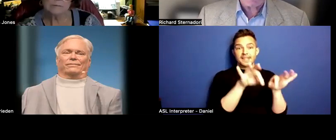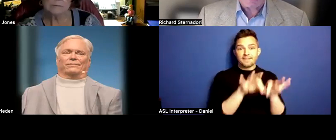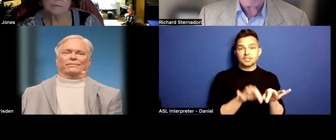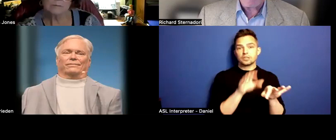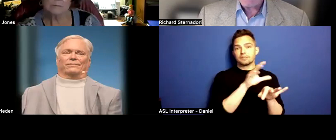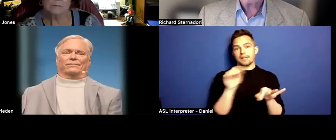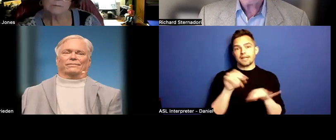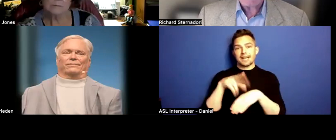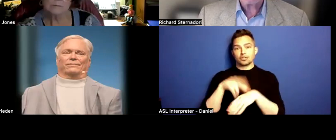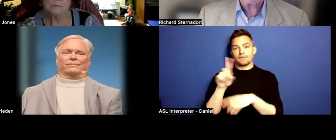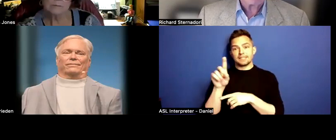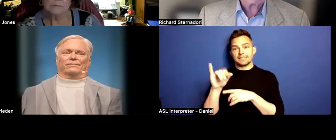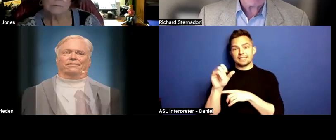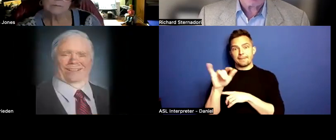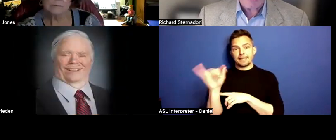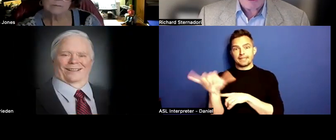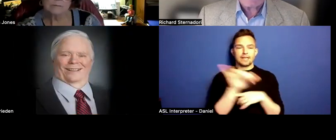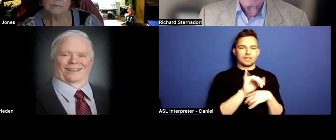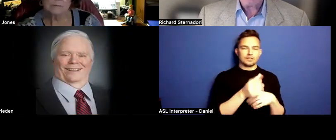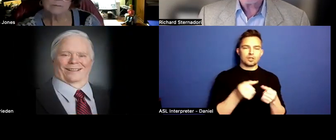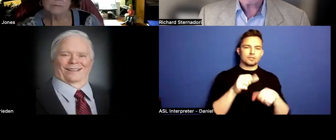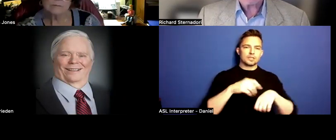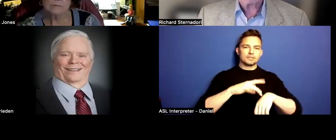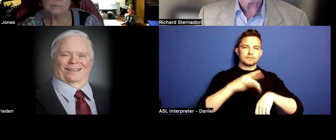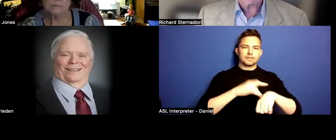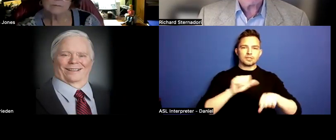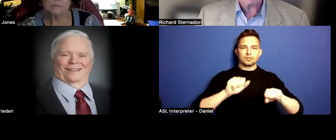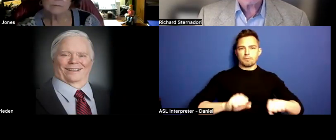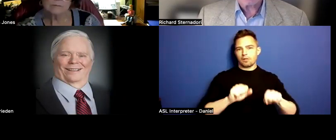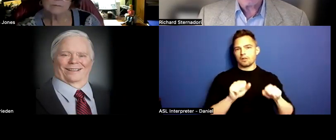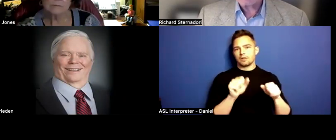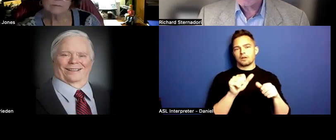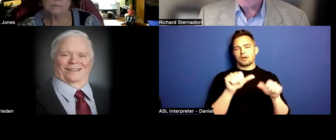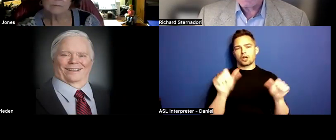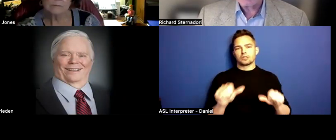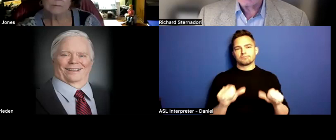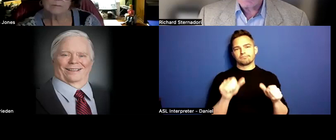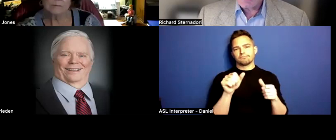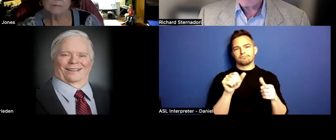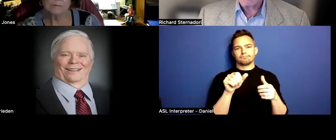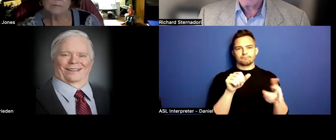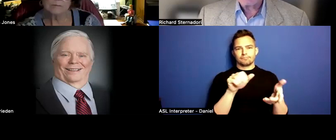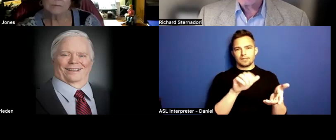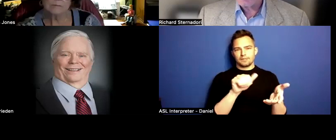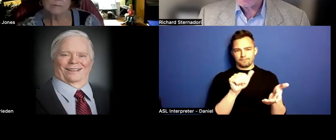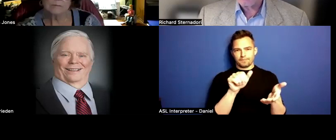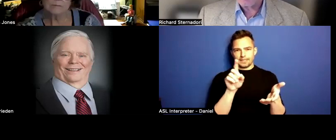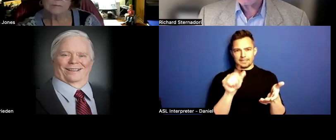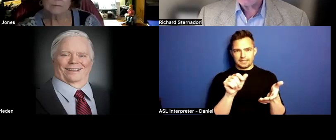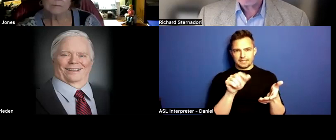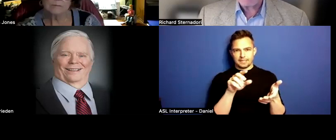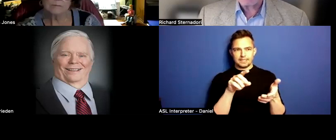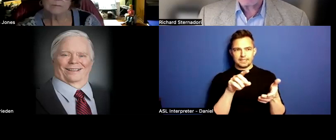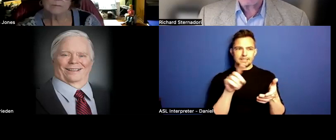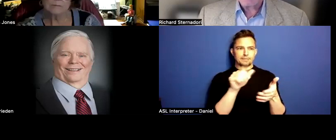accessibility itself and the tangible architectural content of accessible designs, codes, and standards. I'm honored to introduce our 3